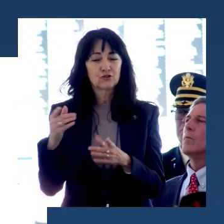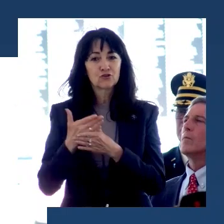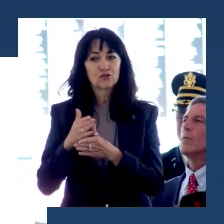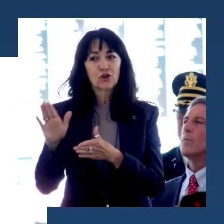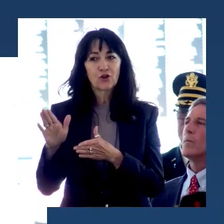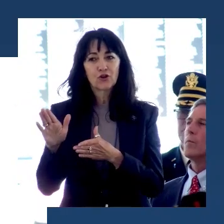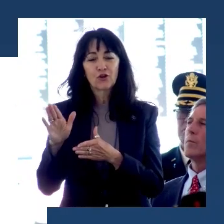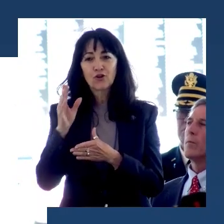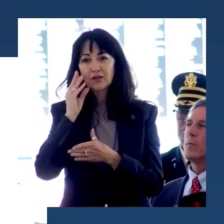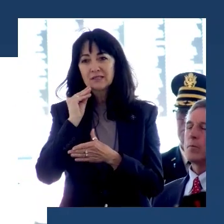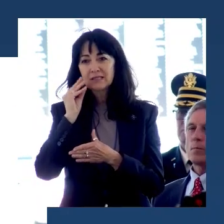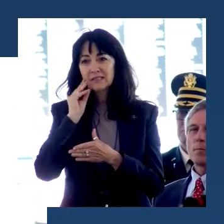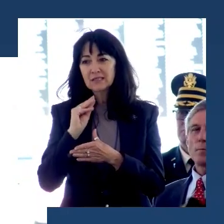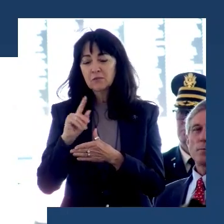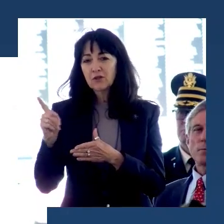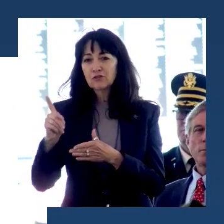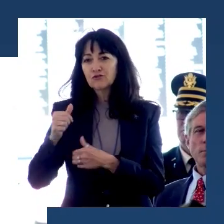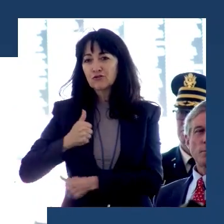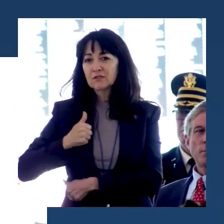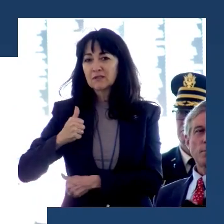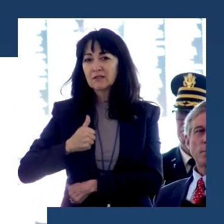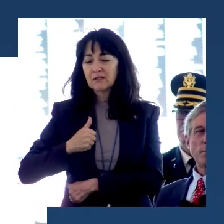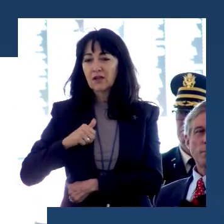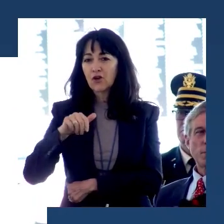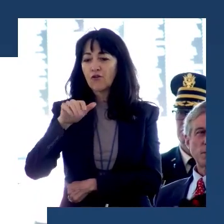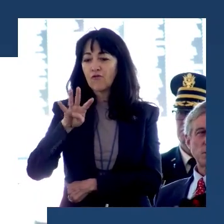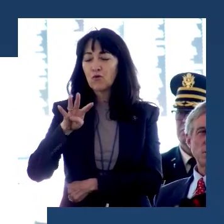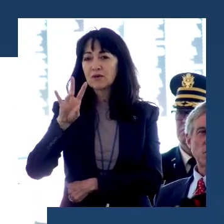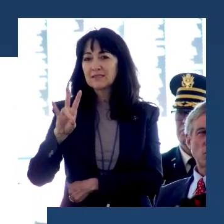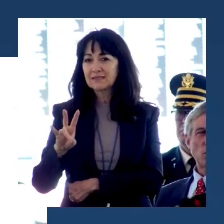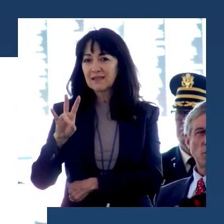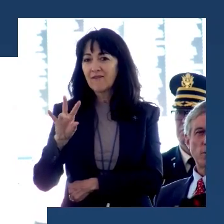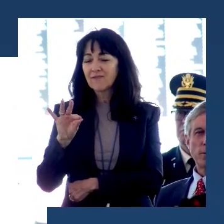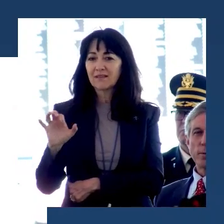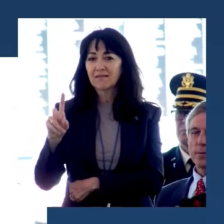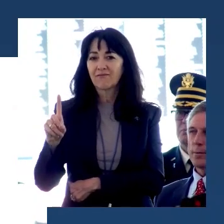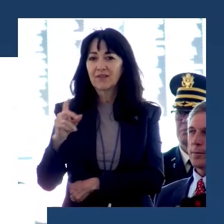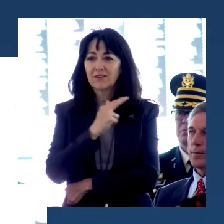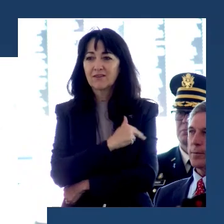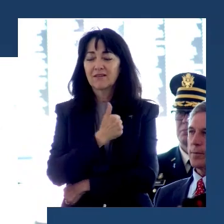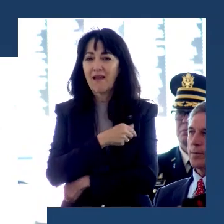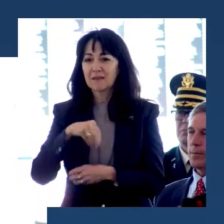experience of serving at the 47th Field Hospital in our database.